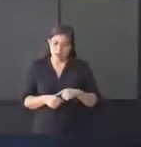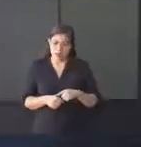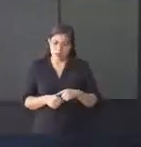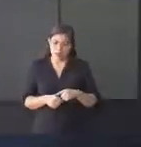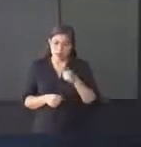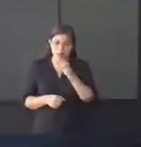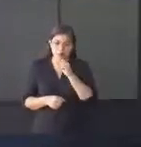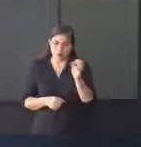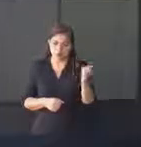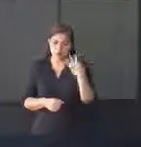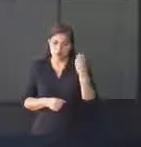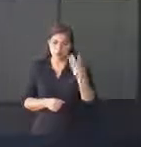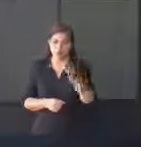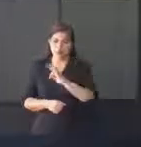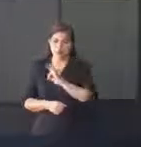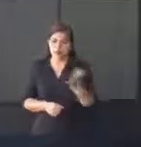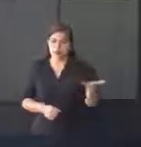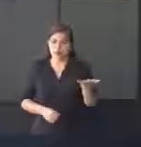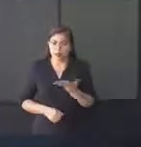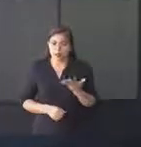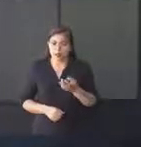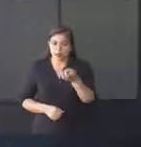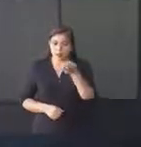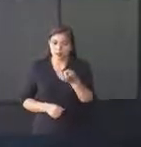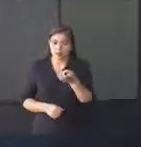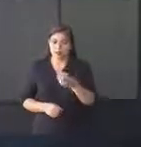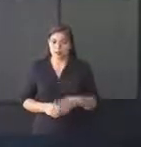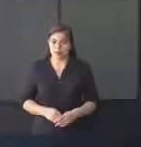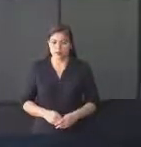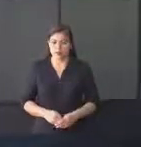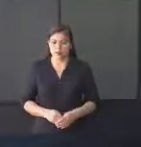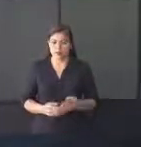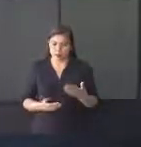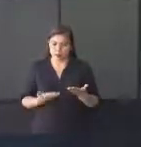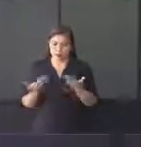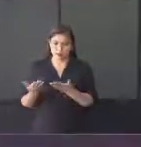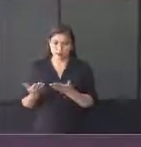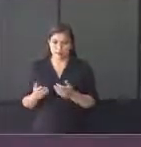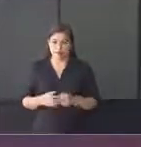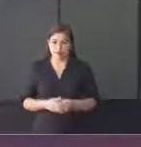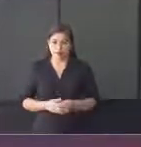What do you think that could be done in this case from the forum?